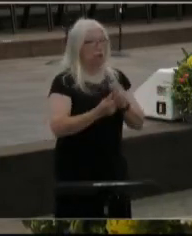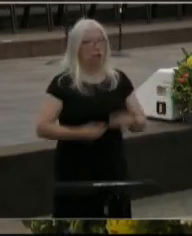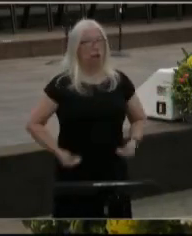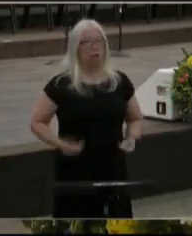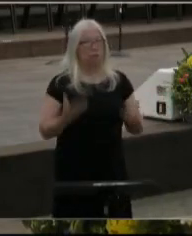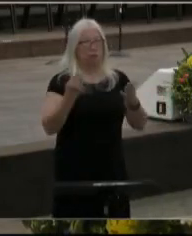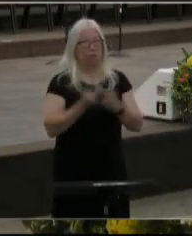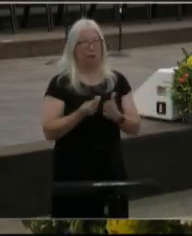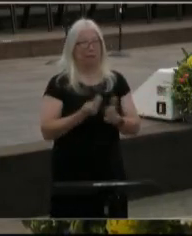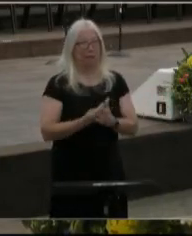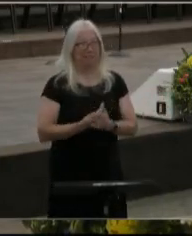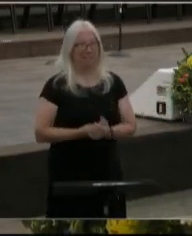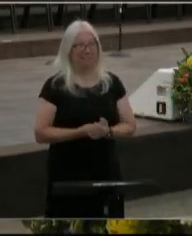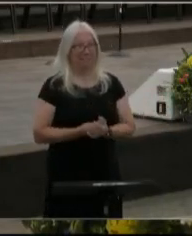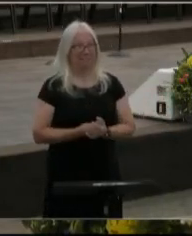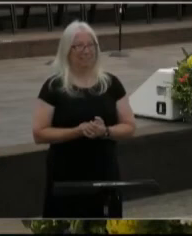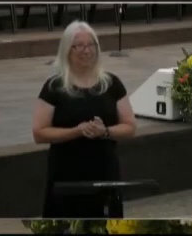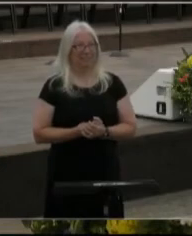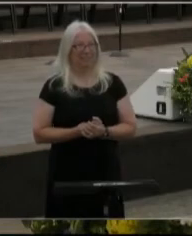money.